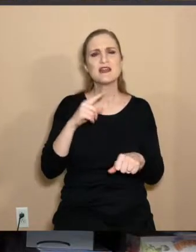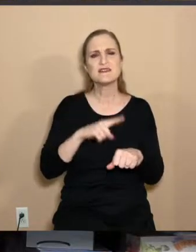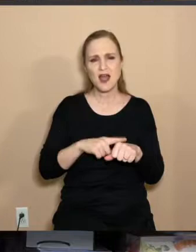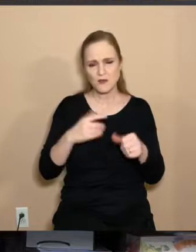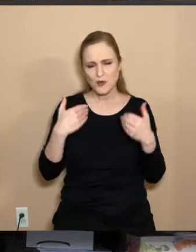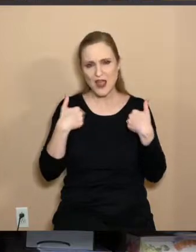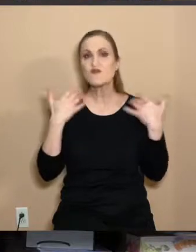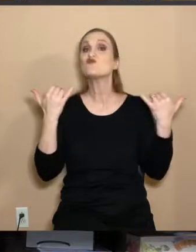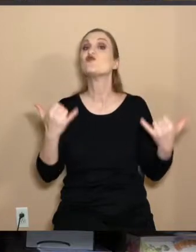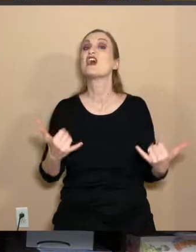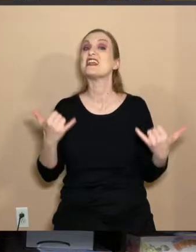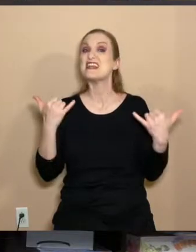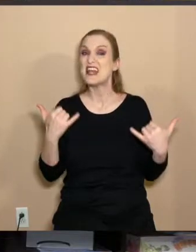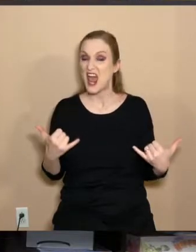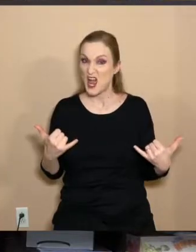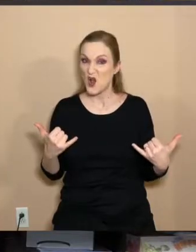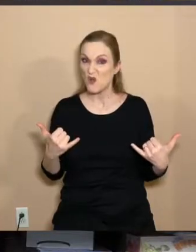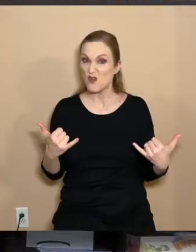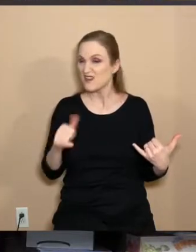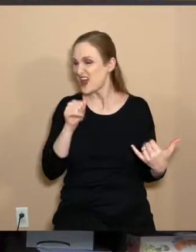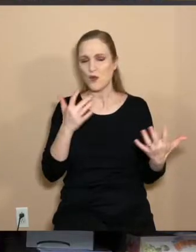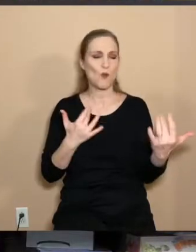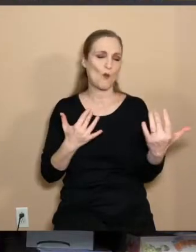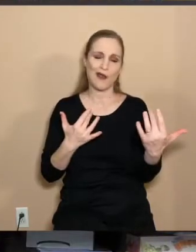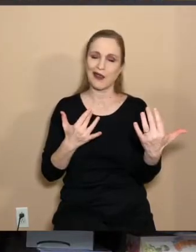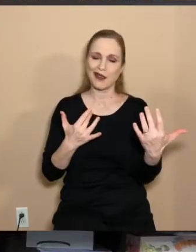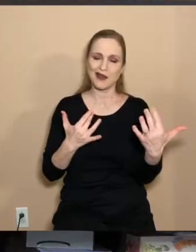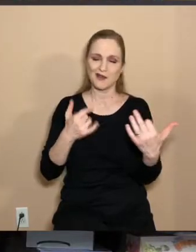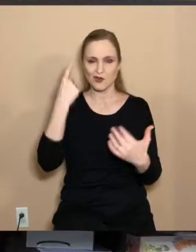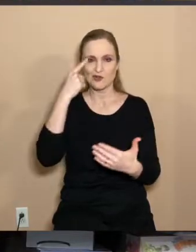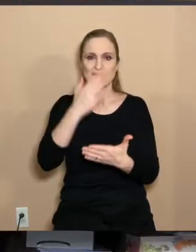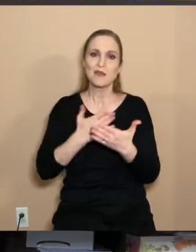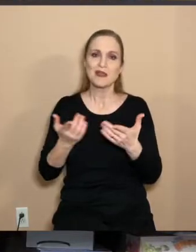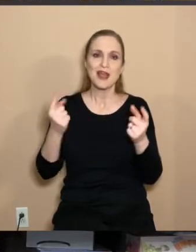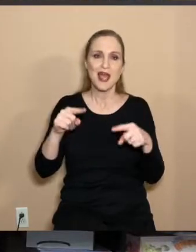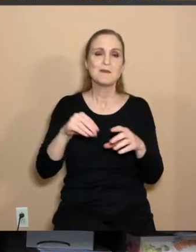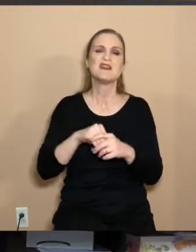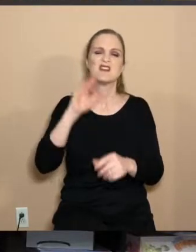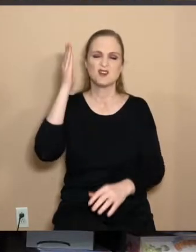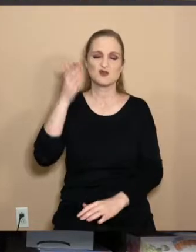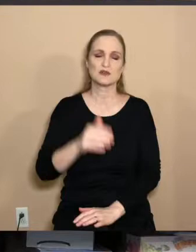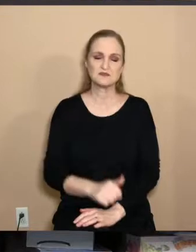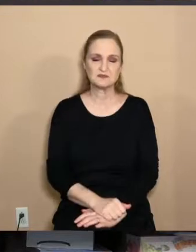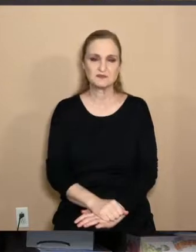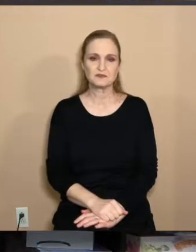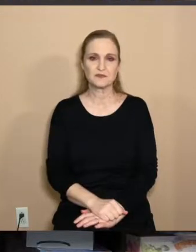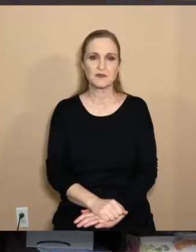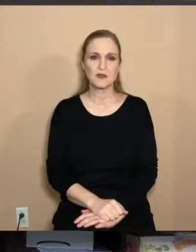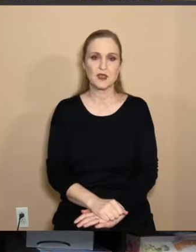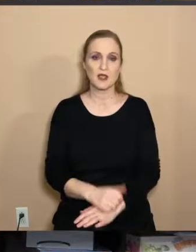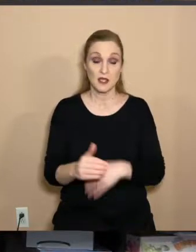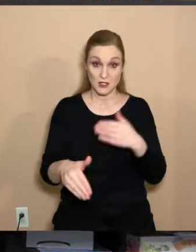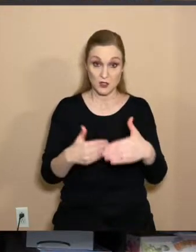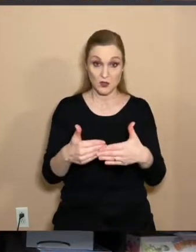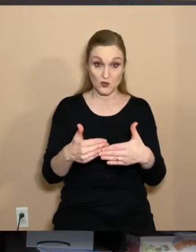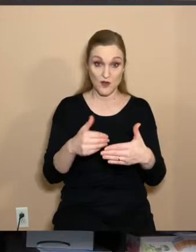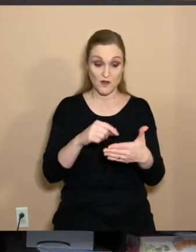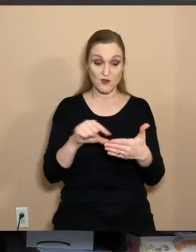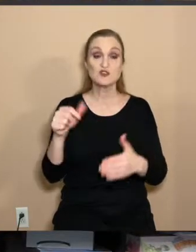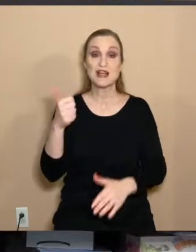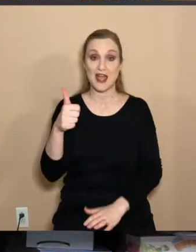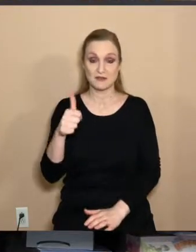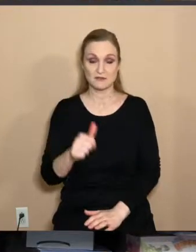we have right now rather than waiting for something to happen in the future. Go down finally to verse